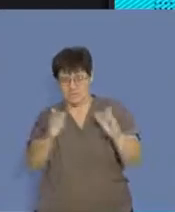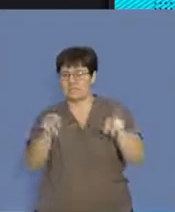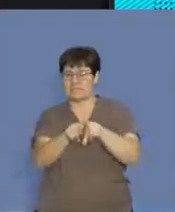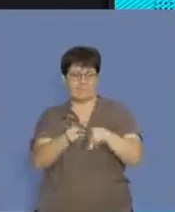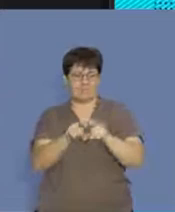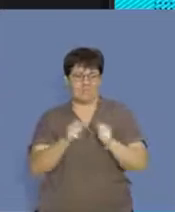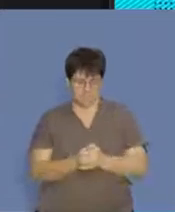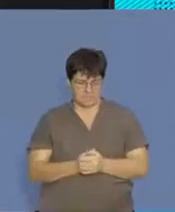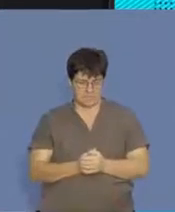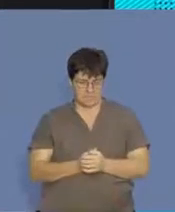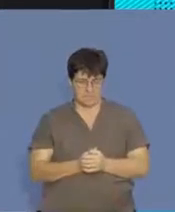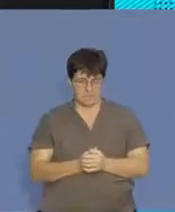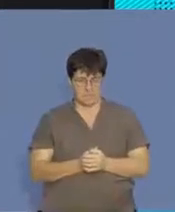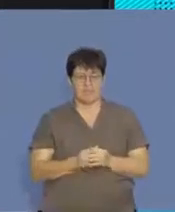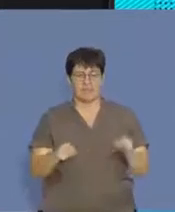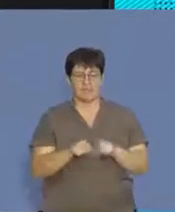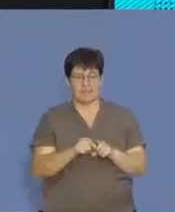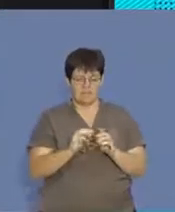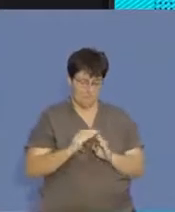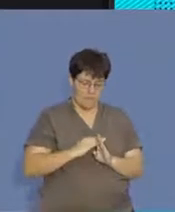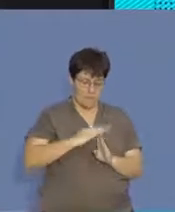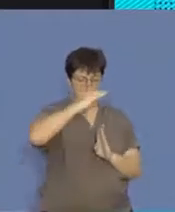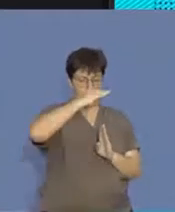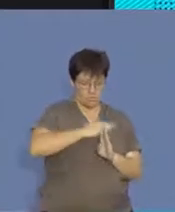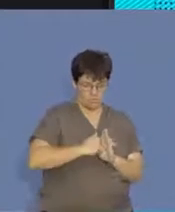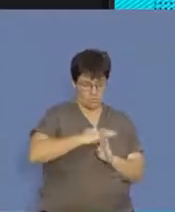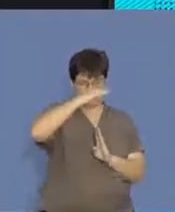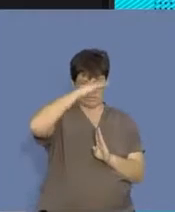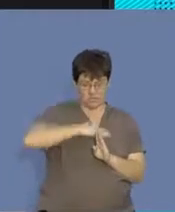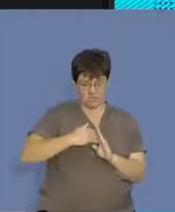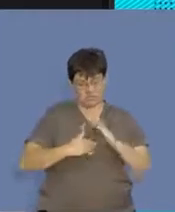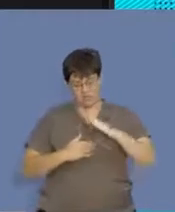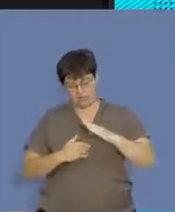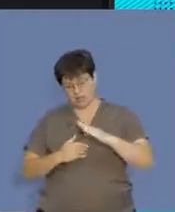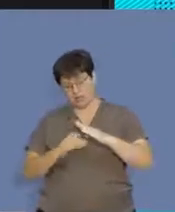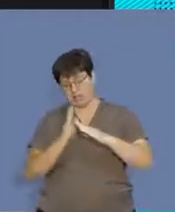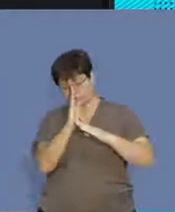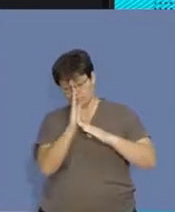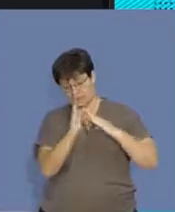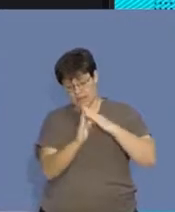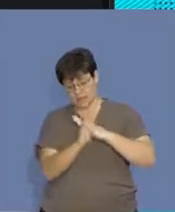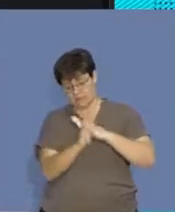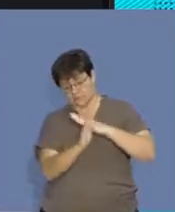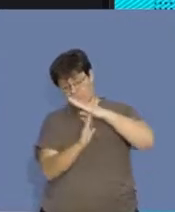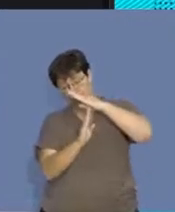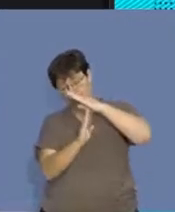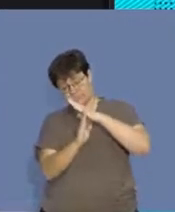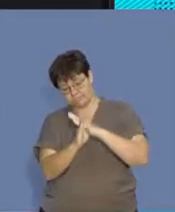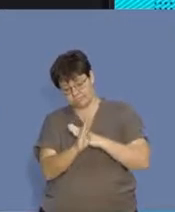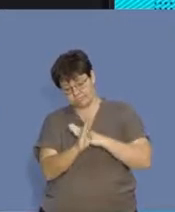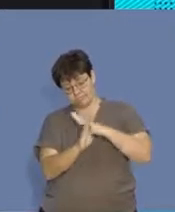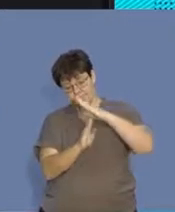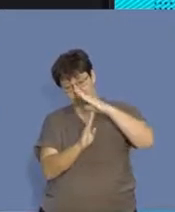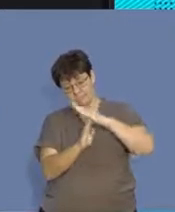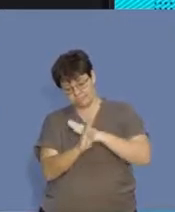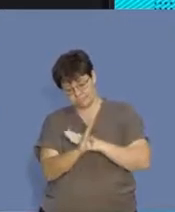parallel lines. So even with this, when you are moving it up or down, it must always still remain parallel to the